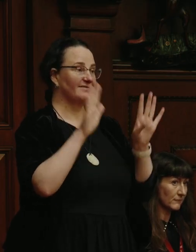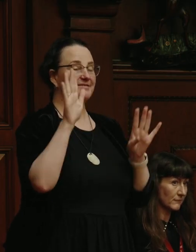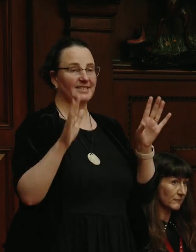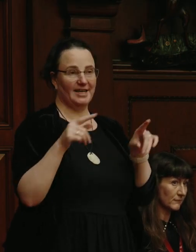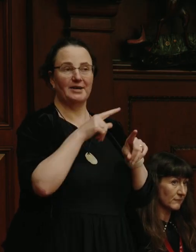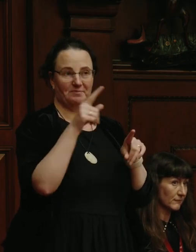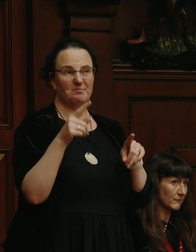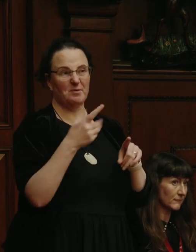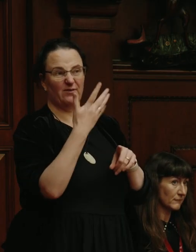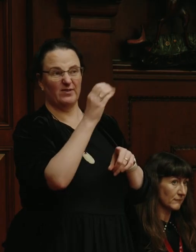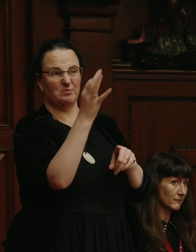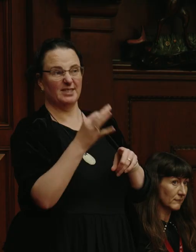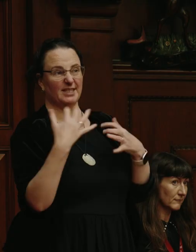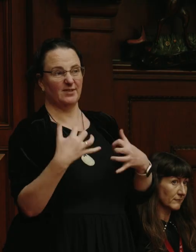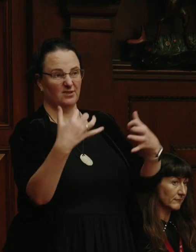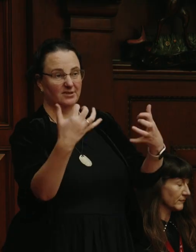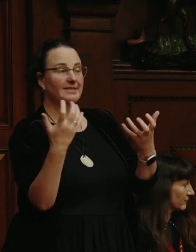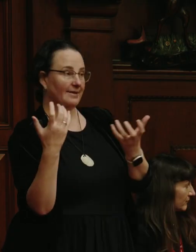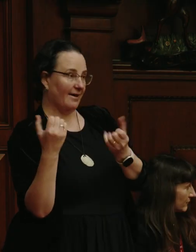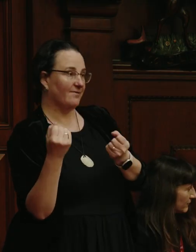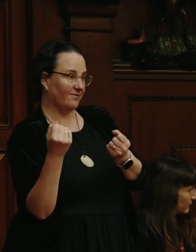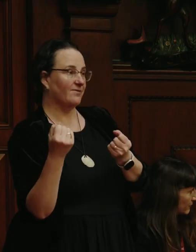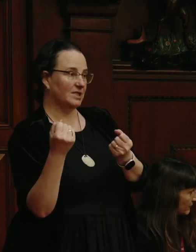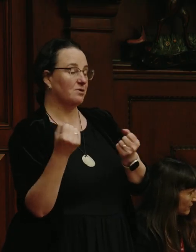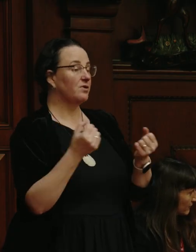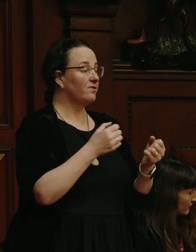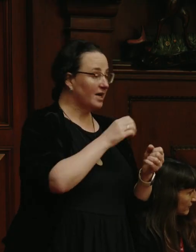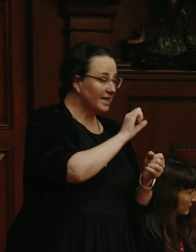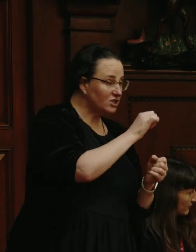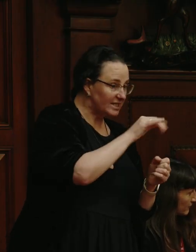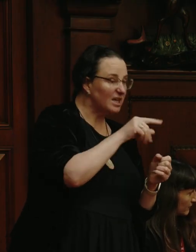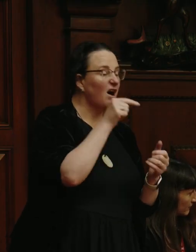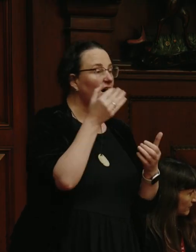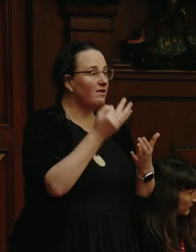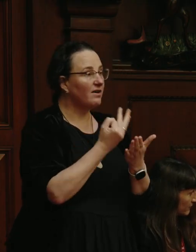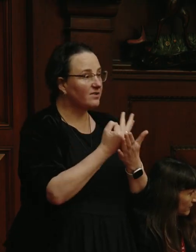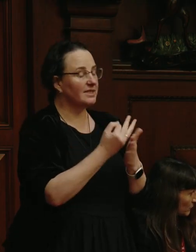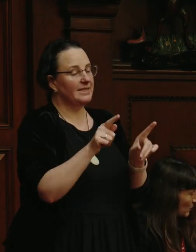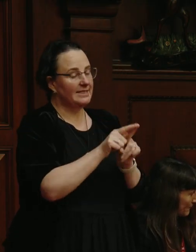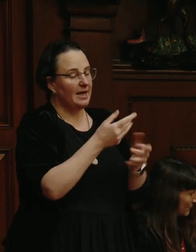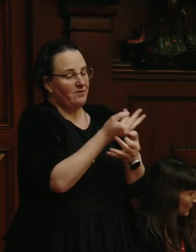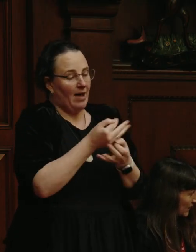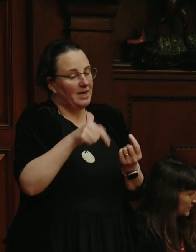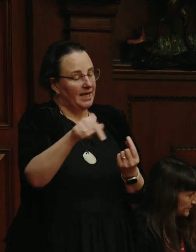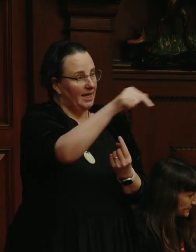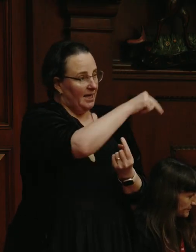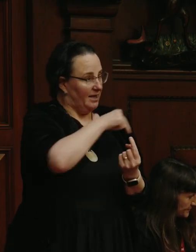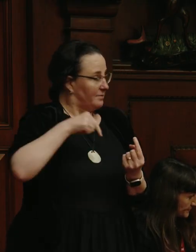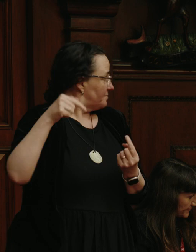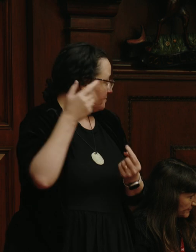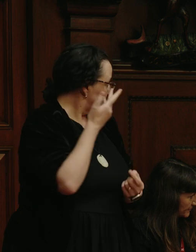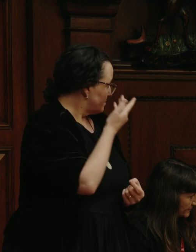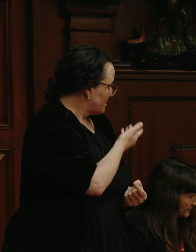probably half the audience. So that's the sort of thing we'd see. I don't know if you've seen anything similar or different. No,